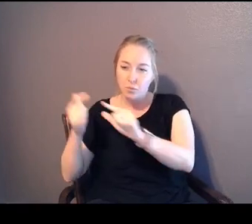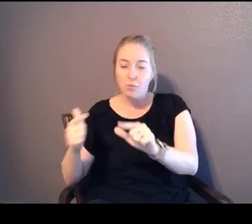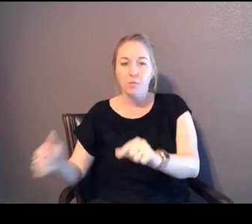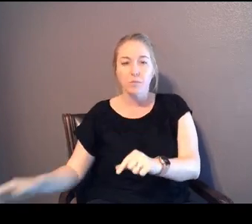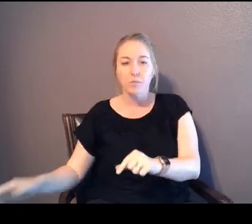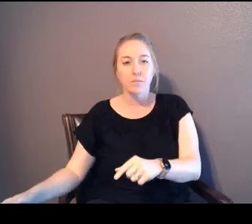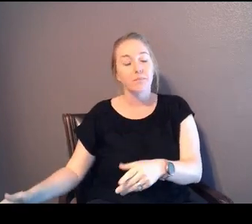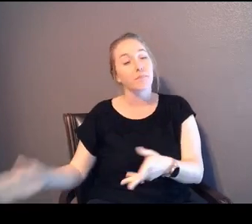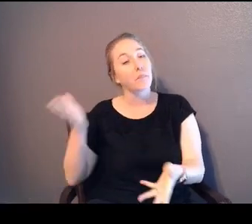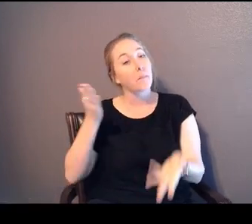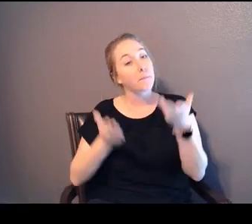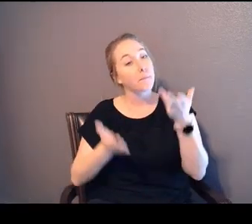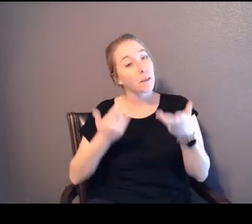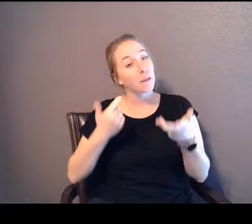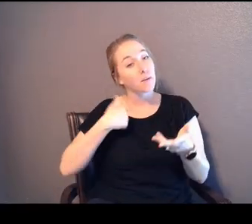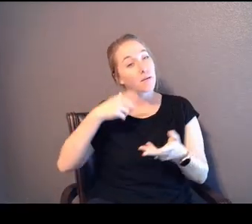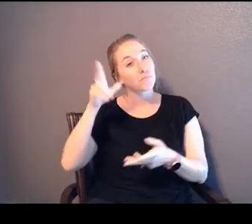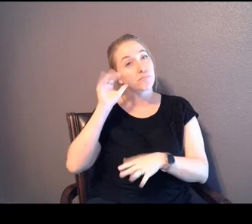finish this.